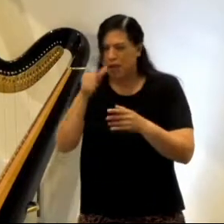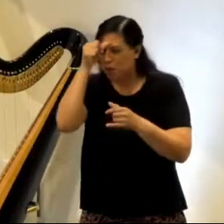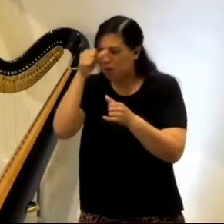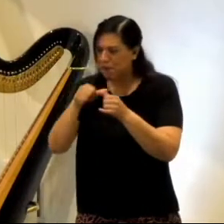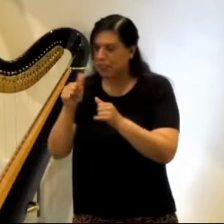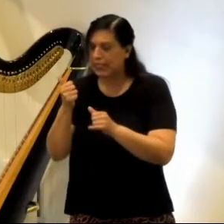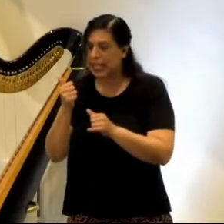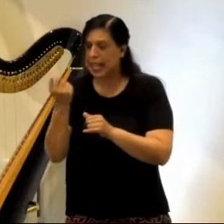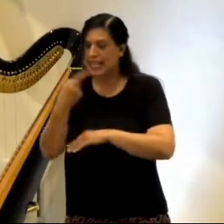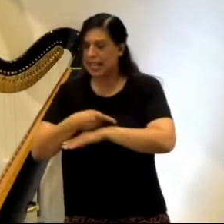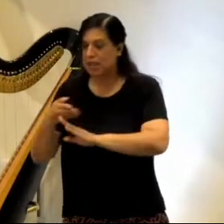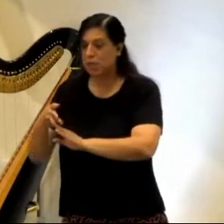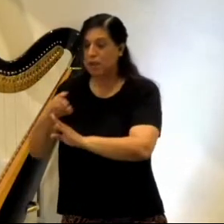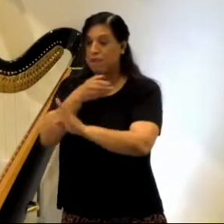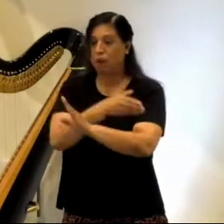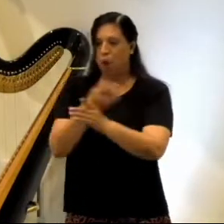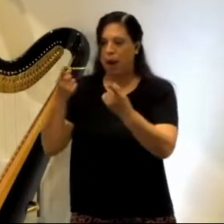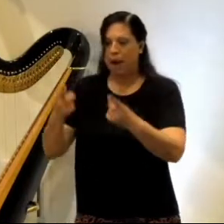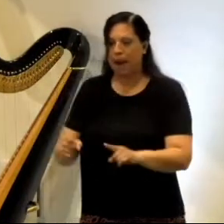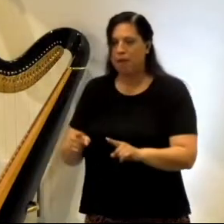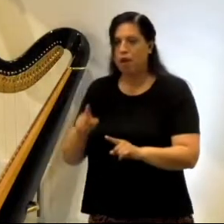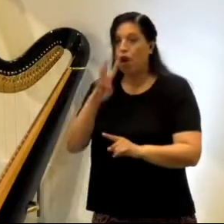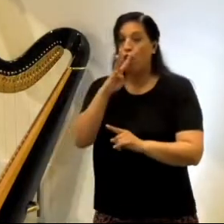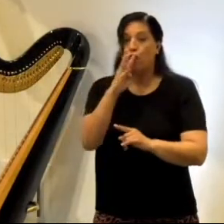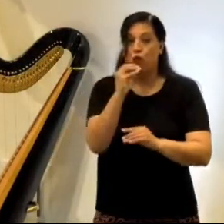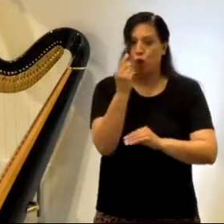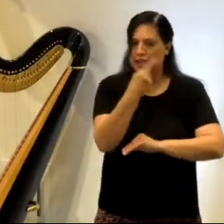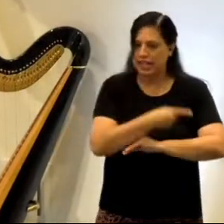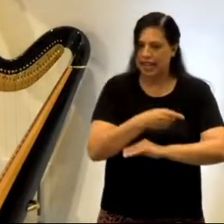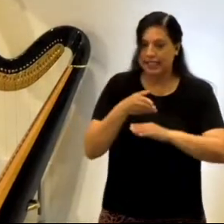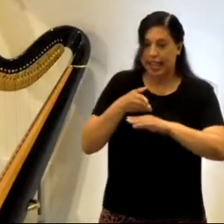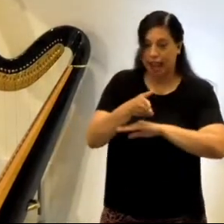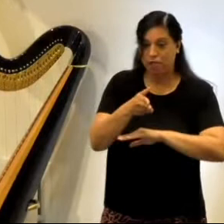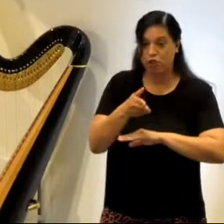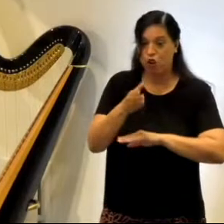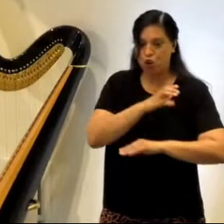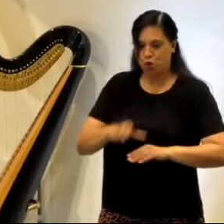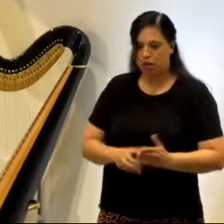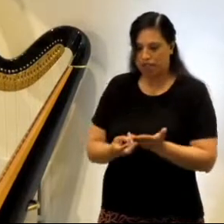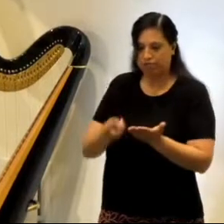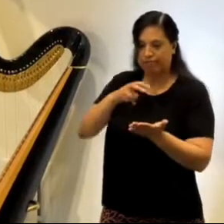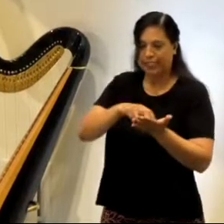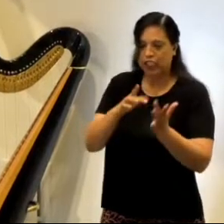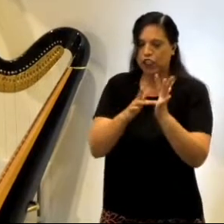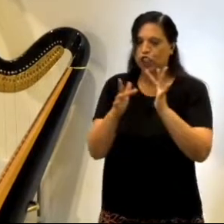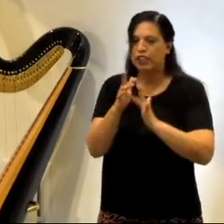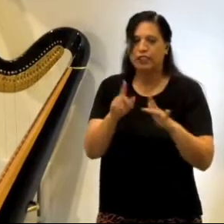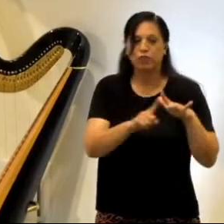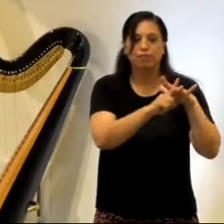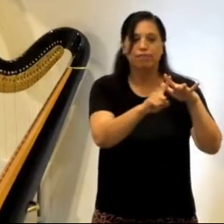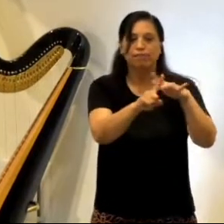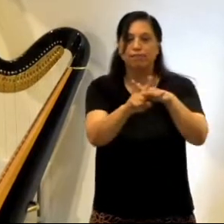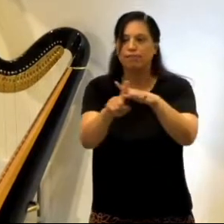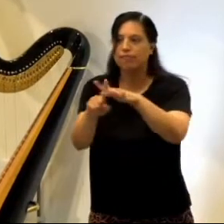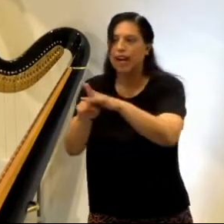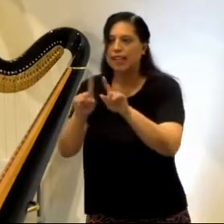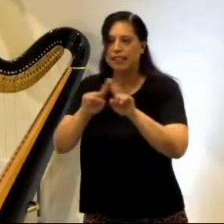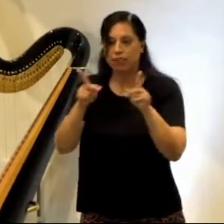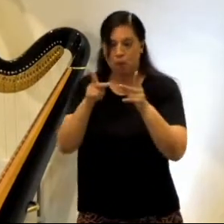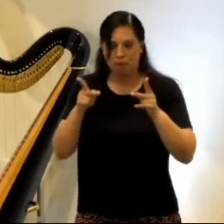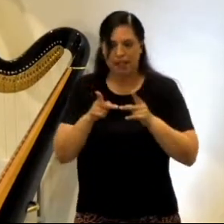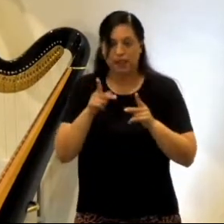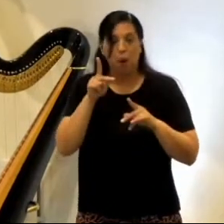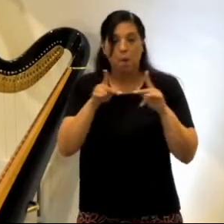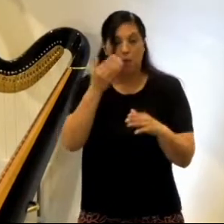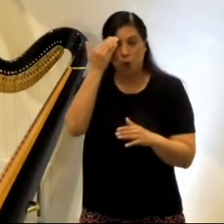fire season began. It was 40 days after Christ's resurrection. Jesus had been making appearances all over, so people knew